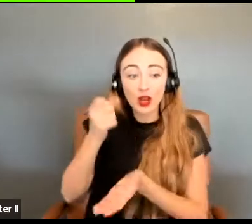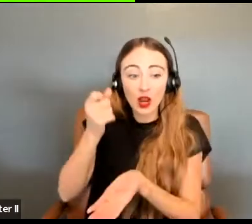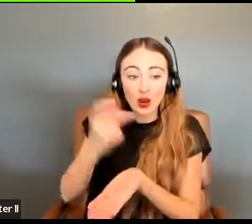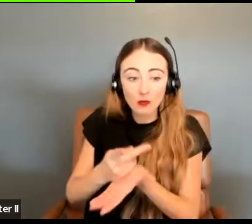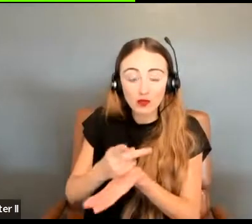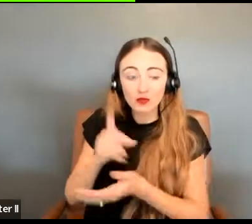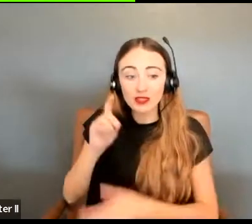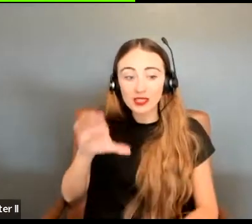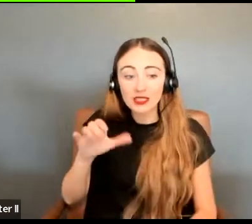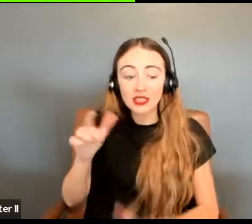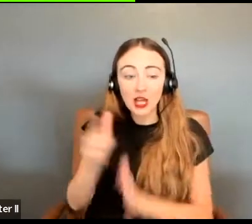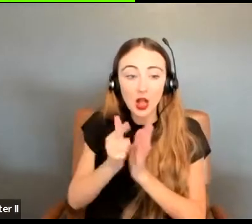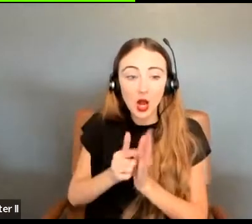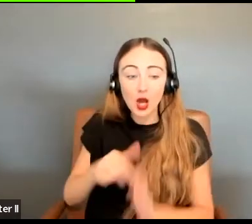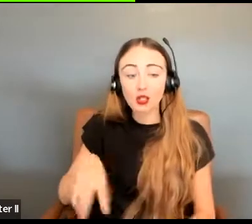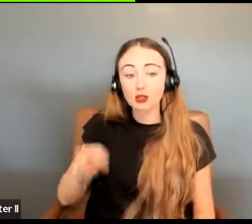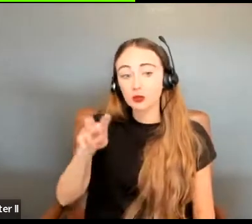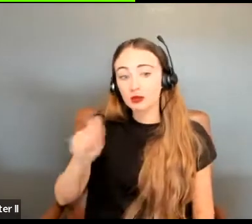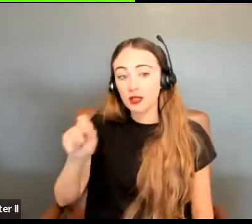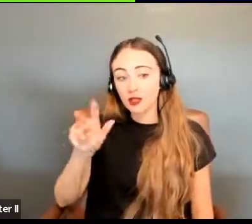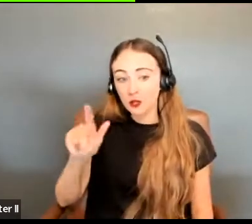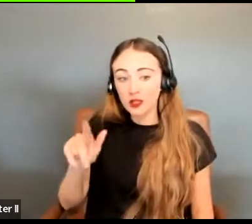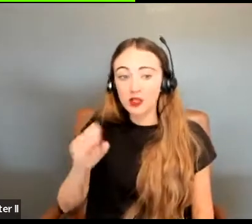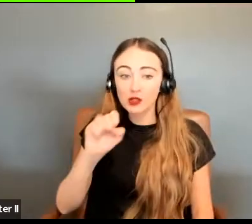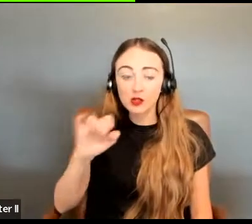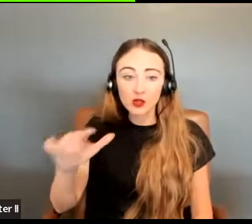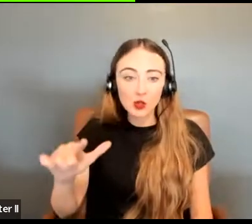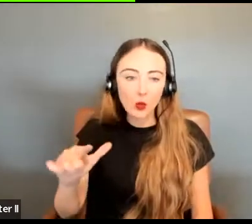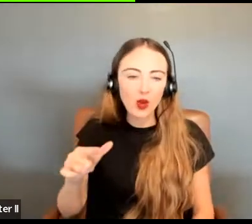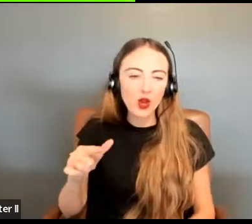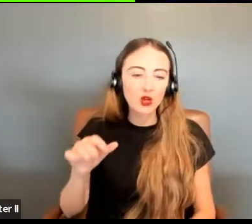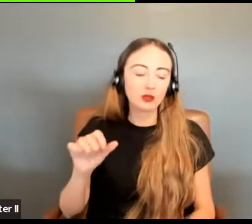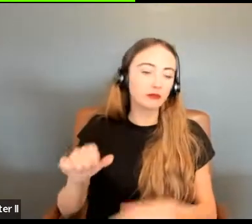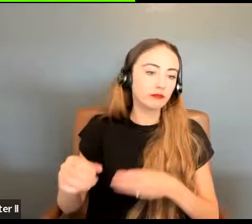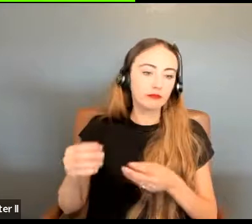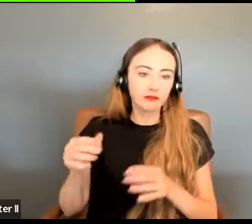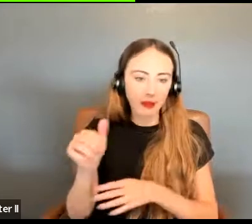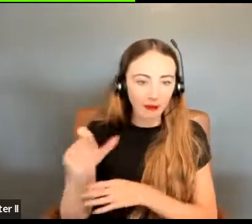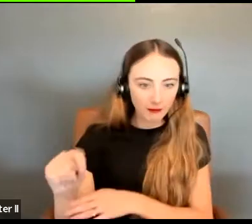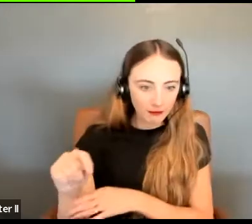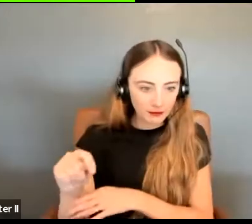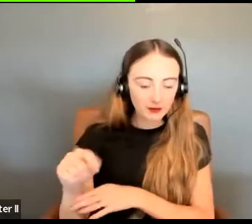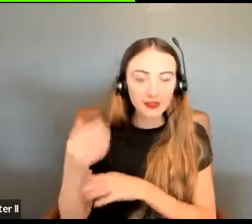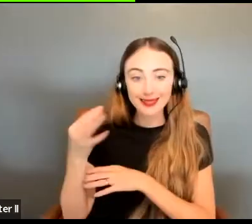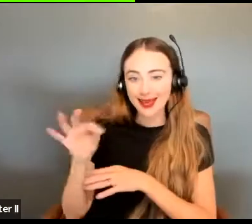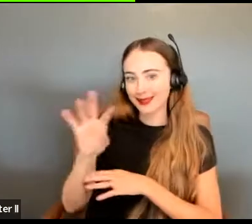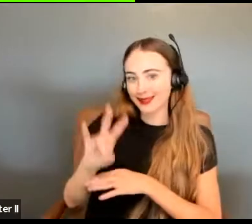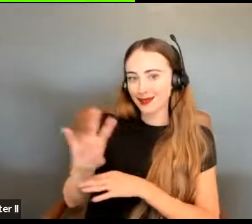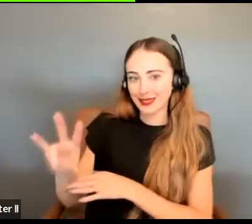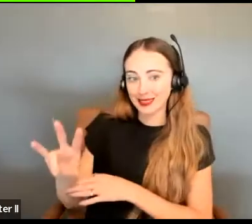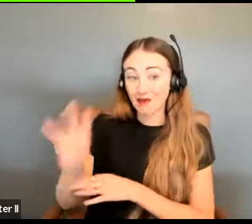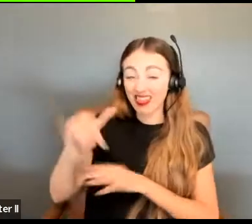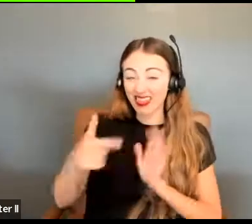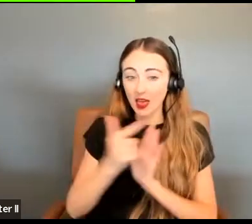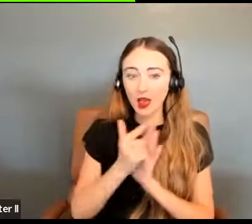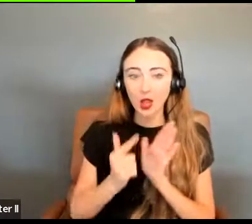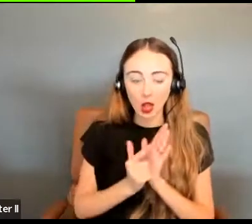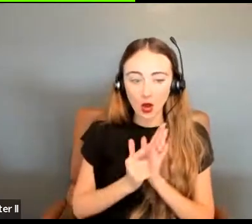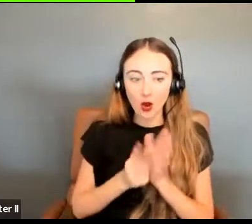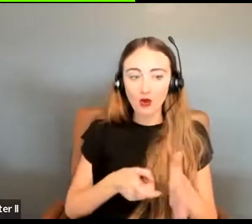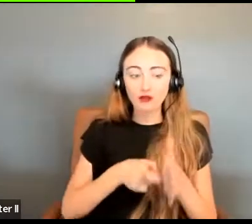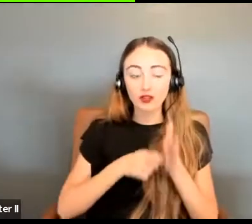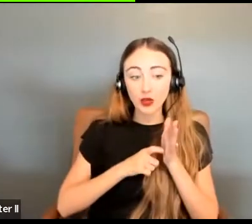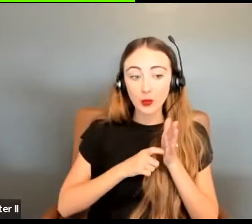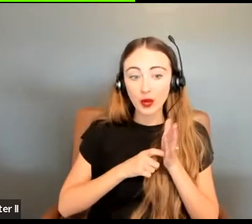Law 2-23, the Soil Erosion and Sedimentation Control Act of 1977. That law